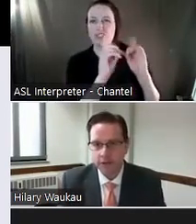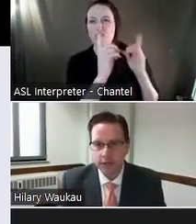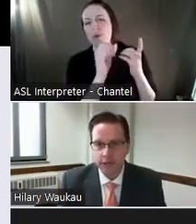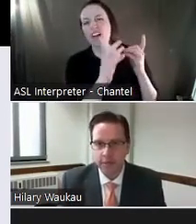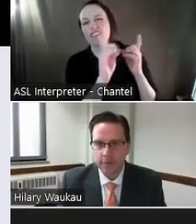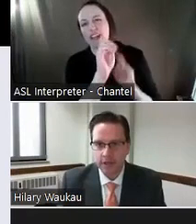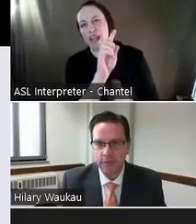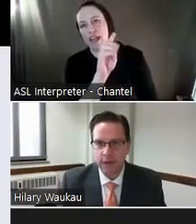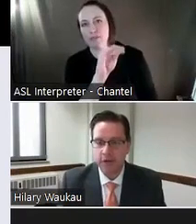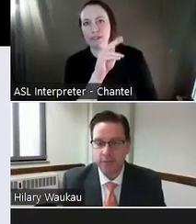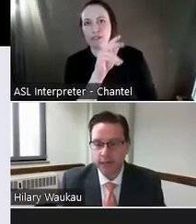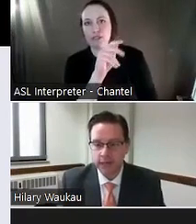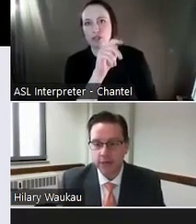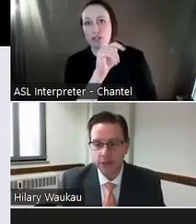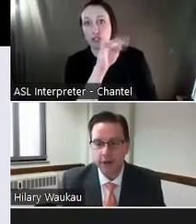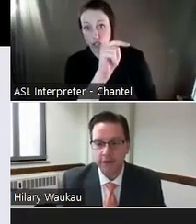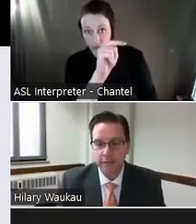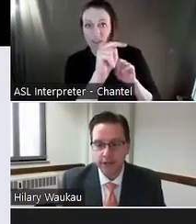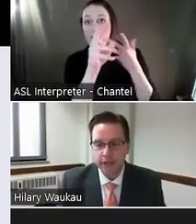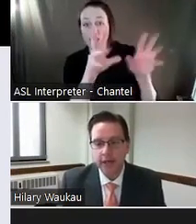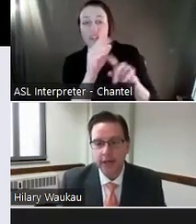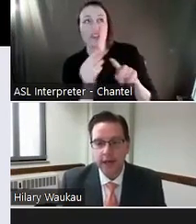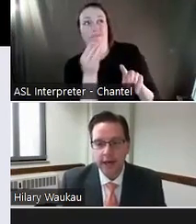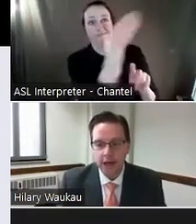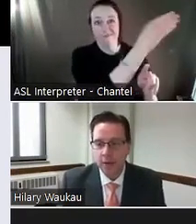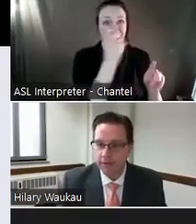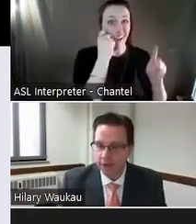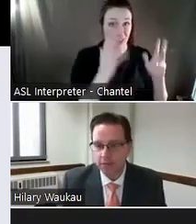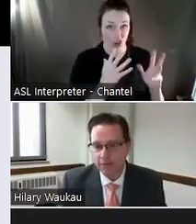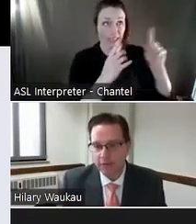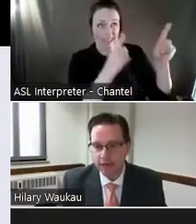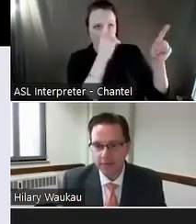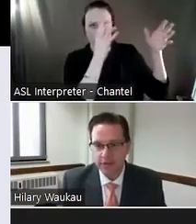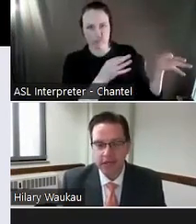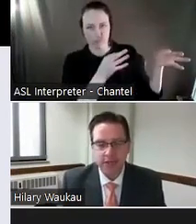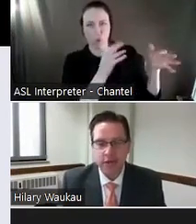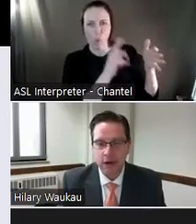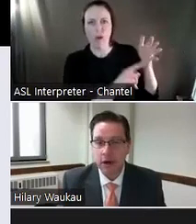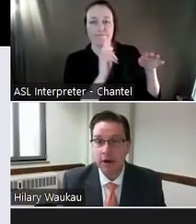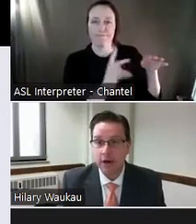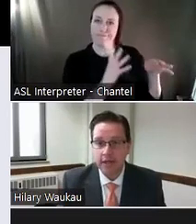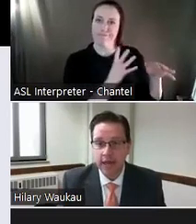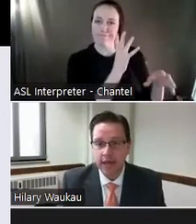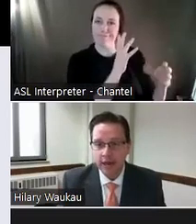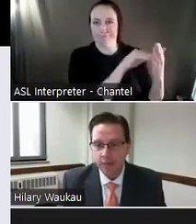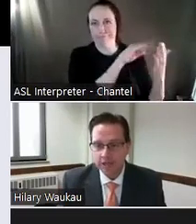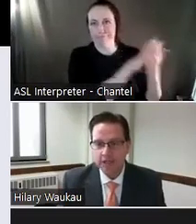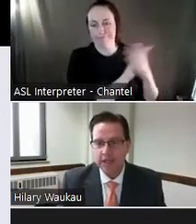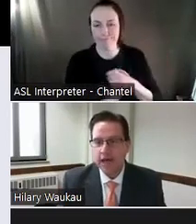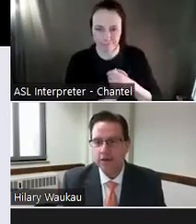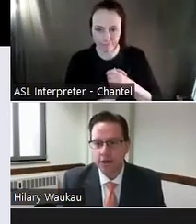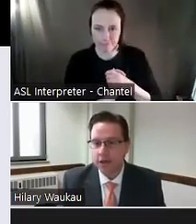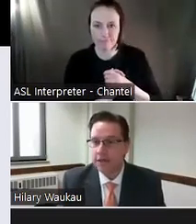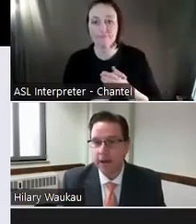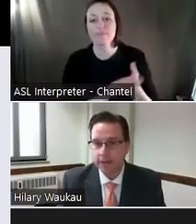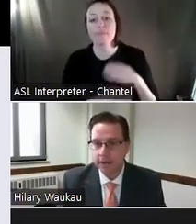makes those determinations of what is going to be into the governor's budget, along with the various revenue estimates to get us to where we are today, which is the